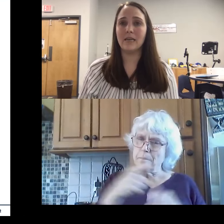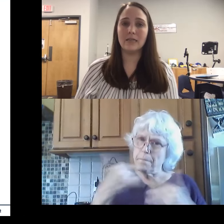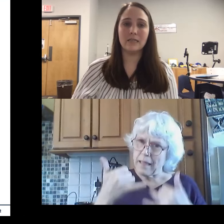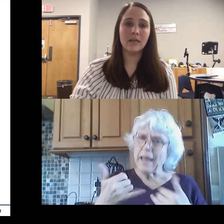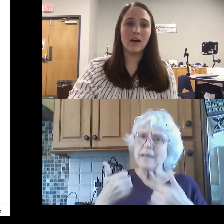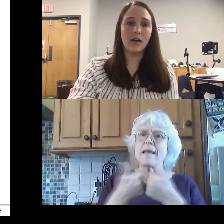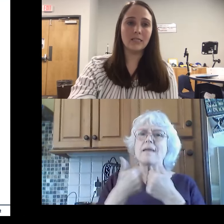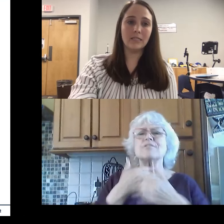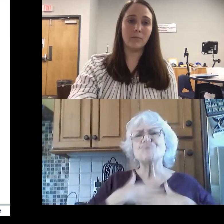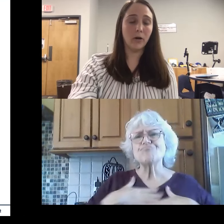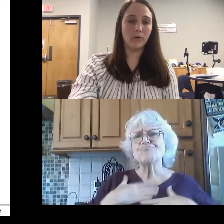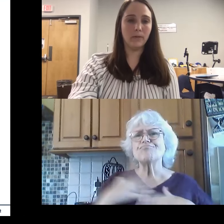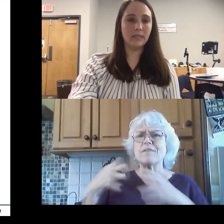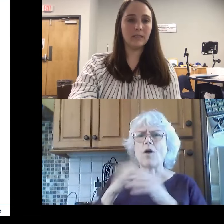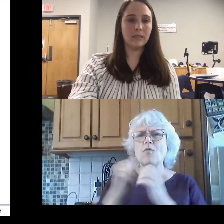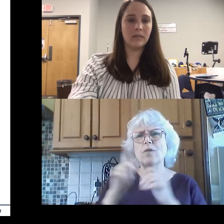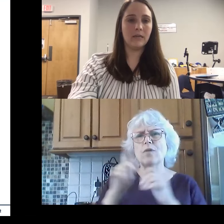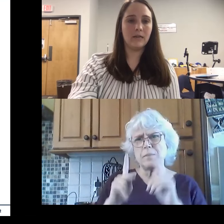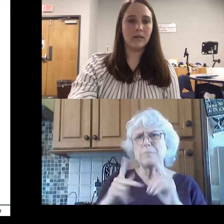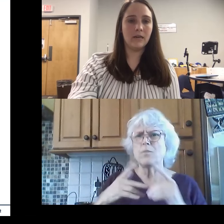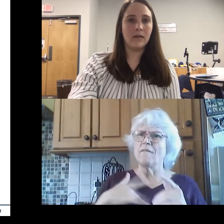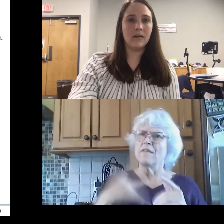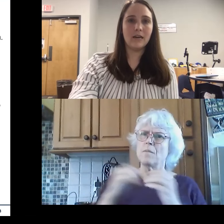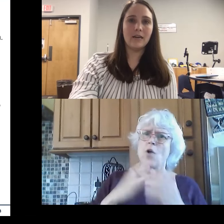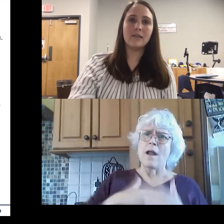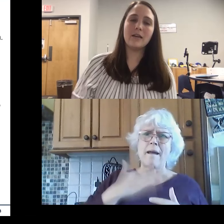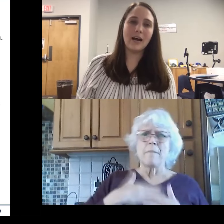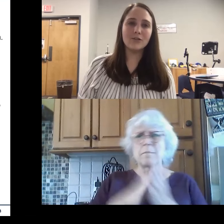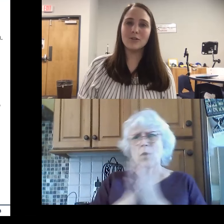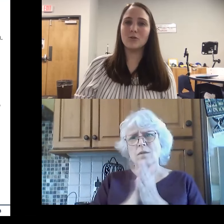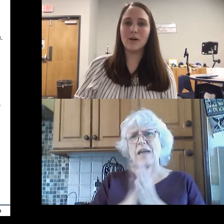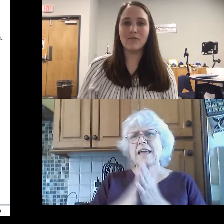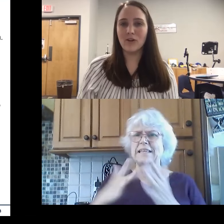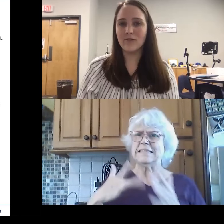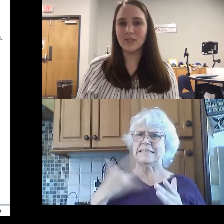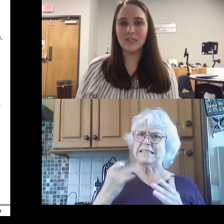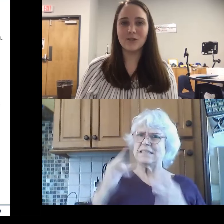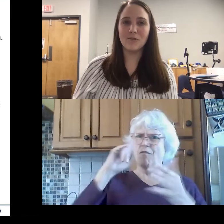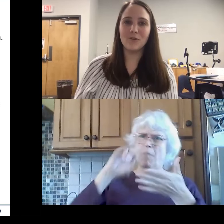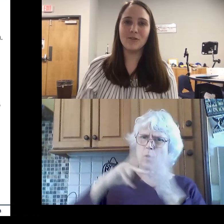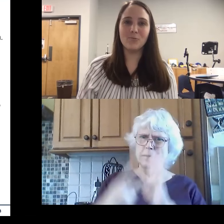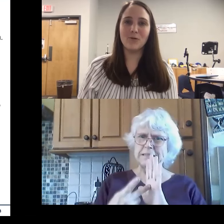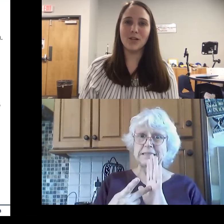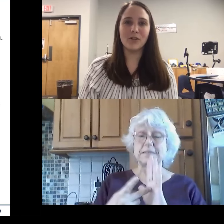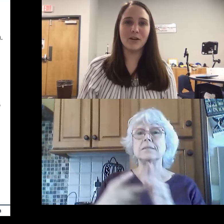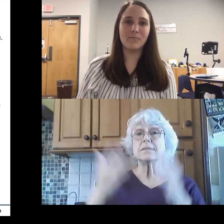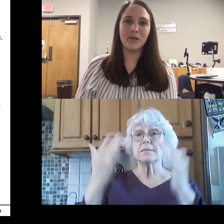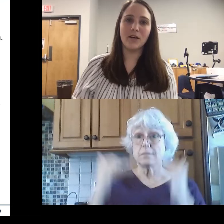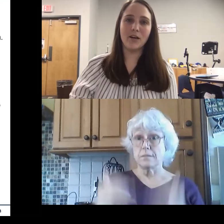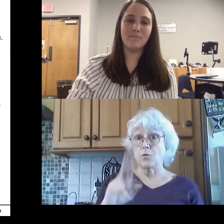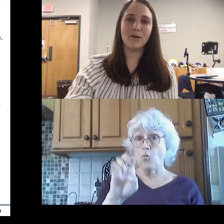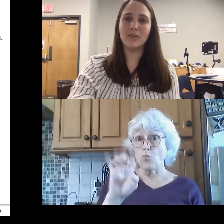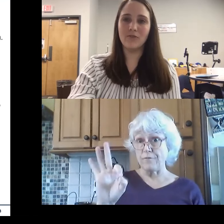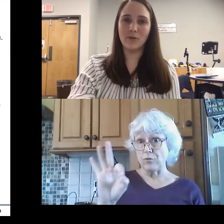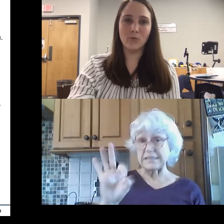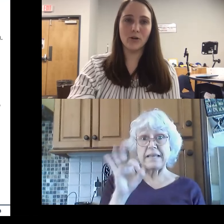and a sense of purpose. And then I also do have the references. So if you did want to look up the,